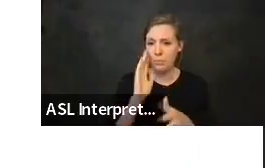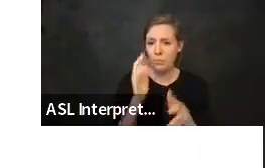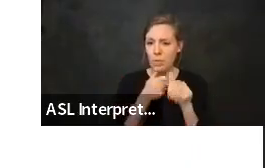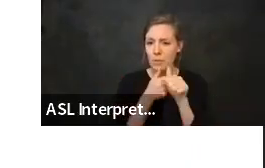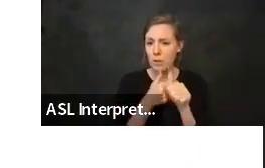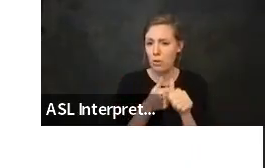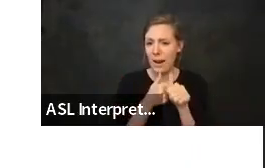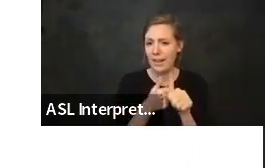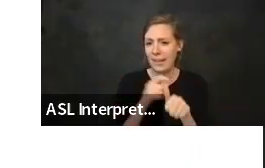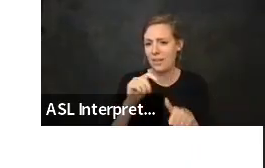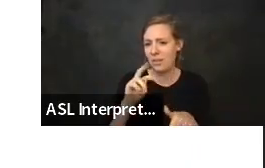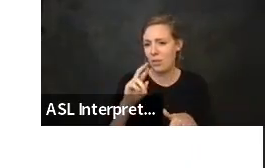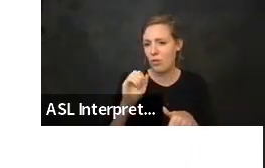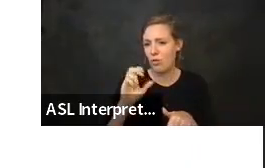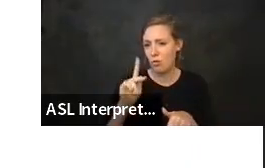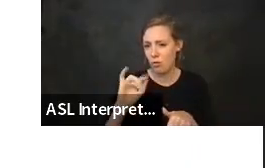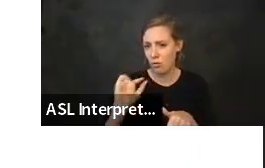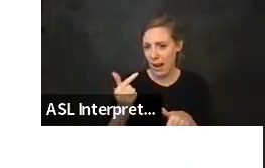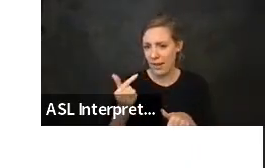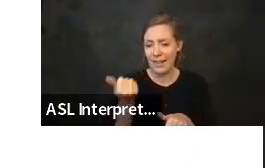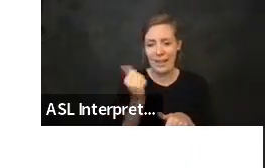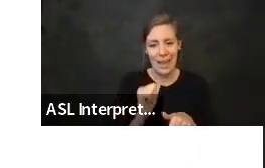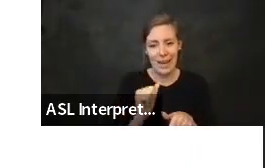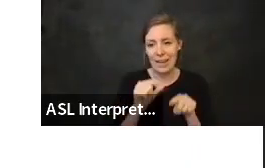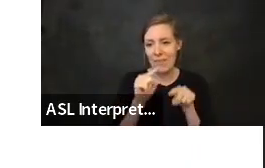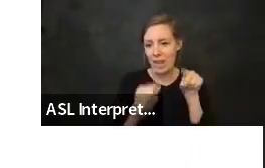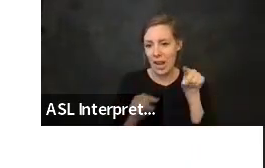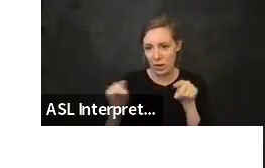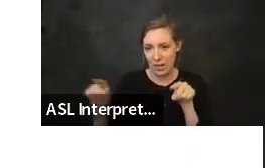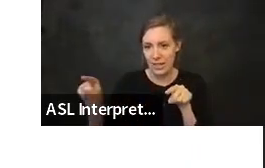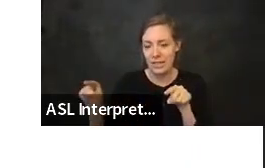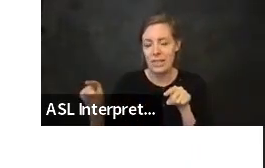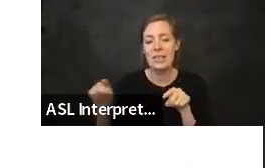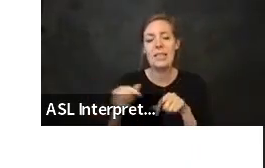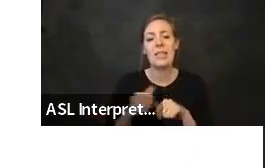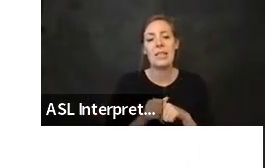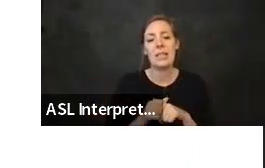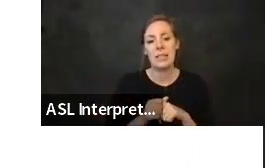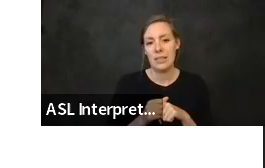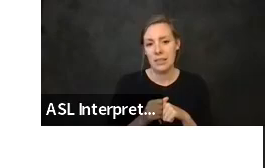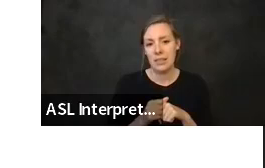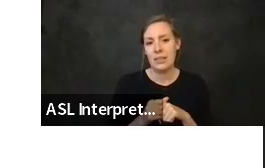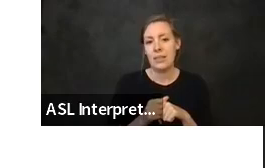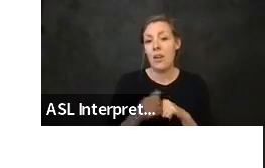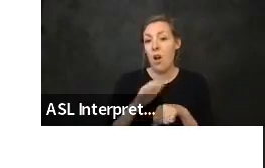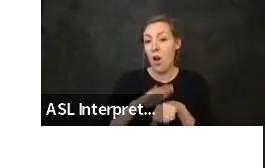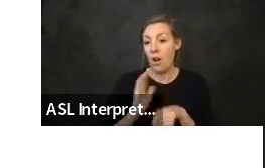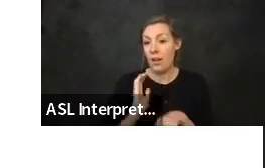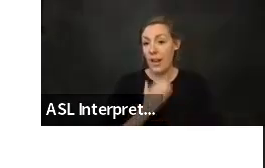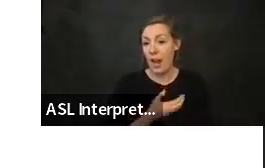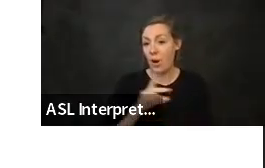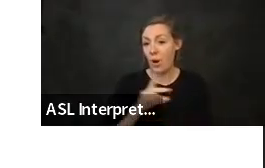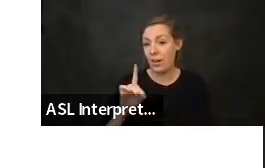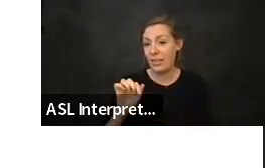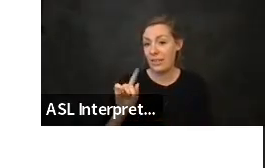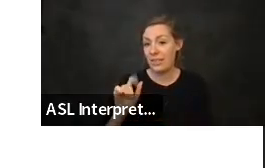any Omicron variants along with all other variants sequenced on our data